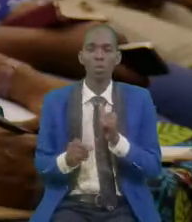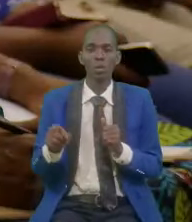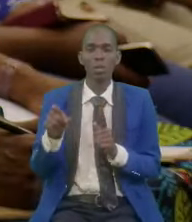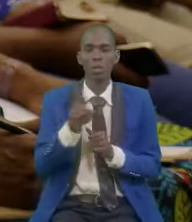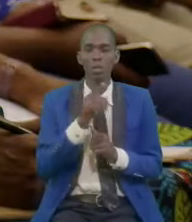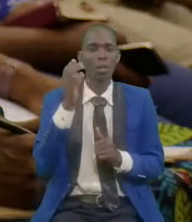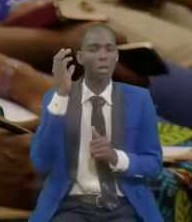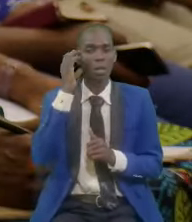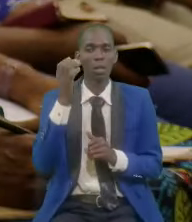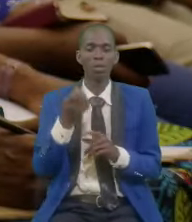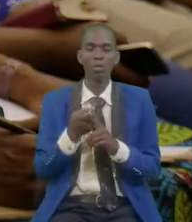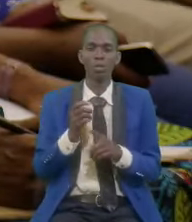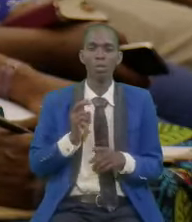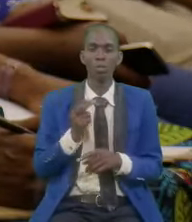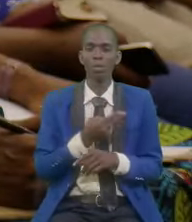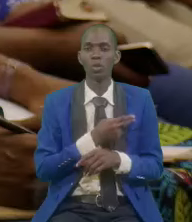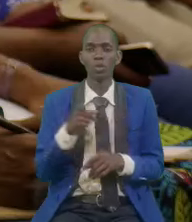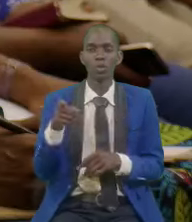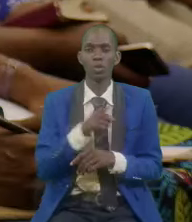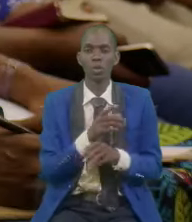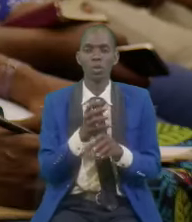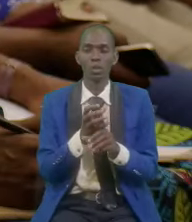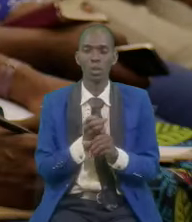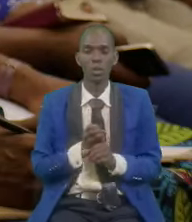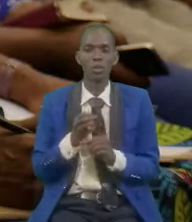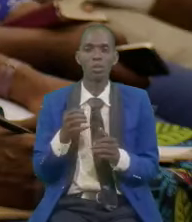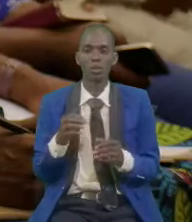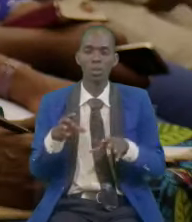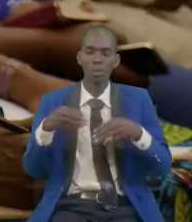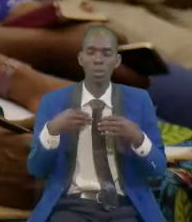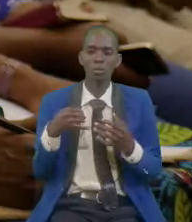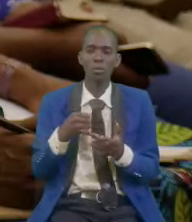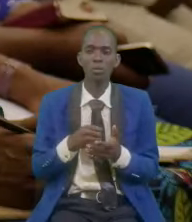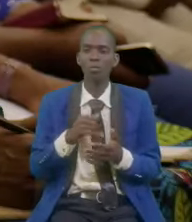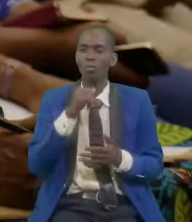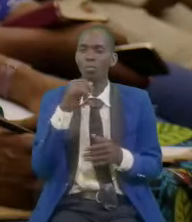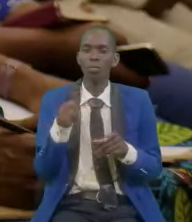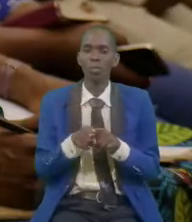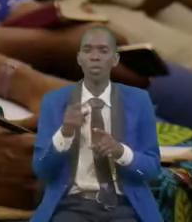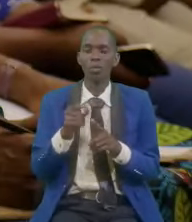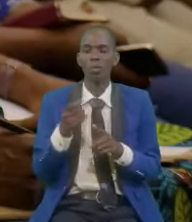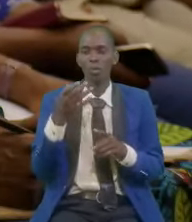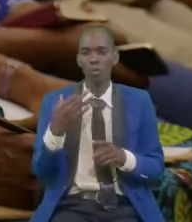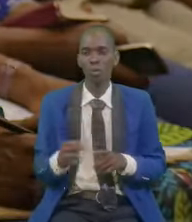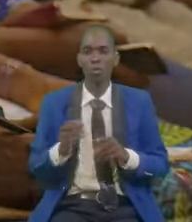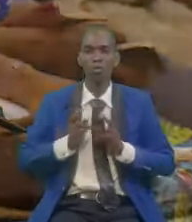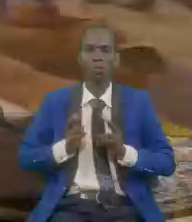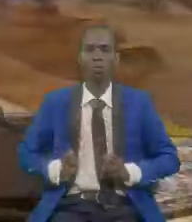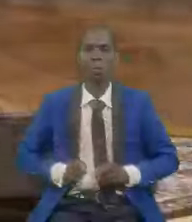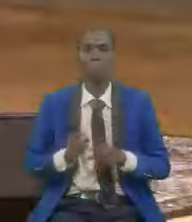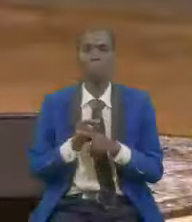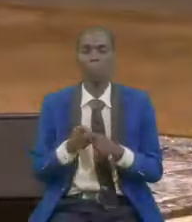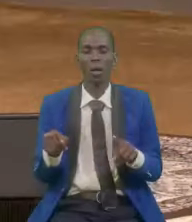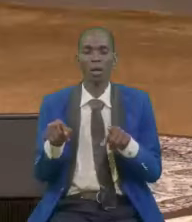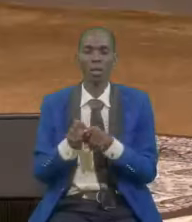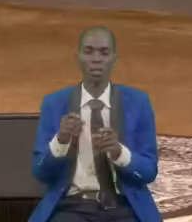of us, ye received it not as the word of men, but as it